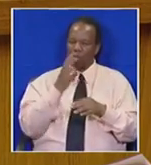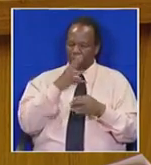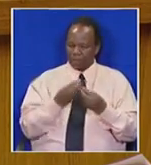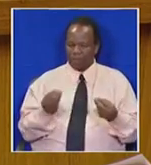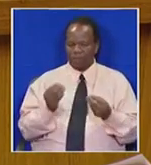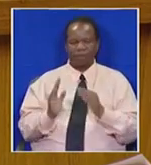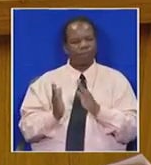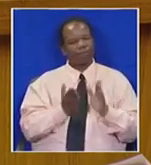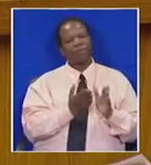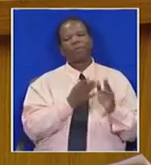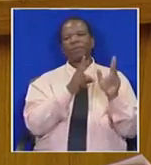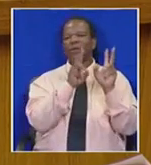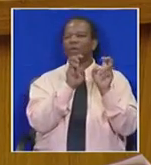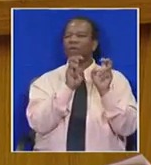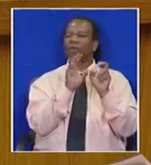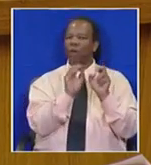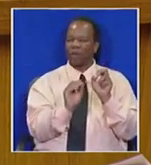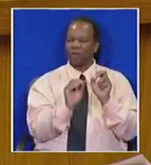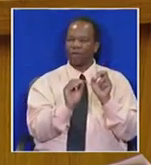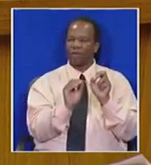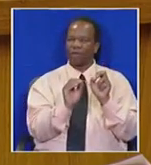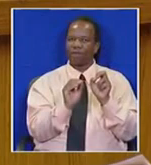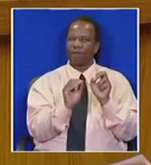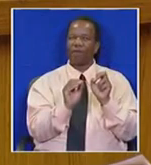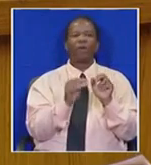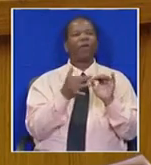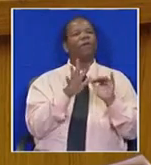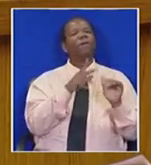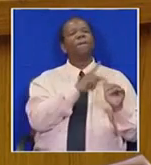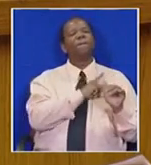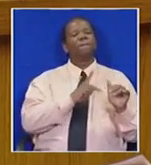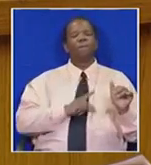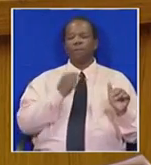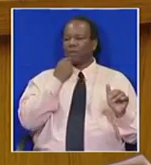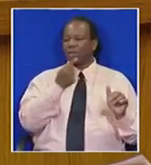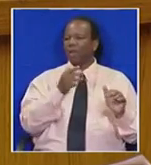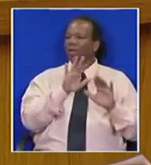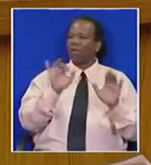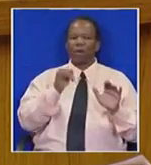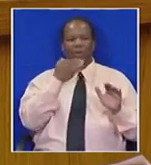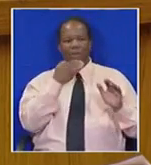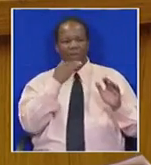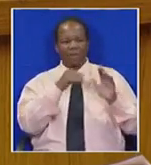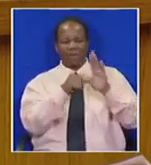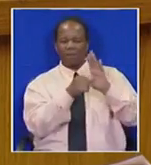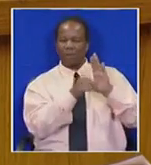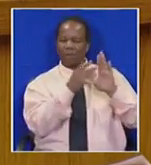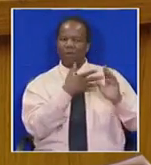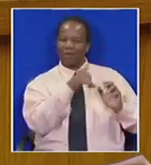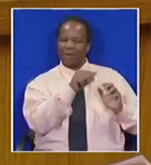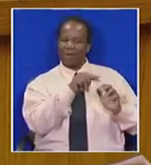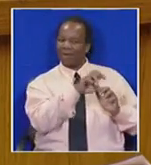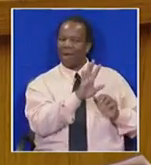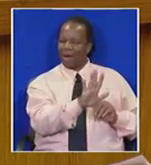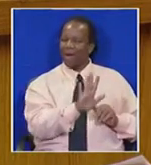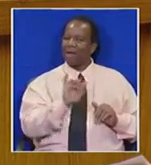issue you raise, Mr. President, the issues indeed that you raise are not only important to the governing party, they are of national